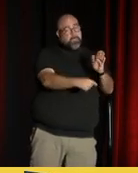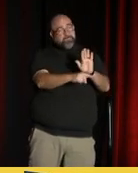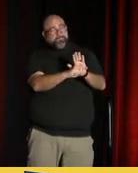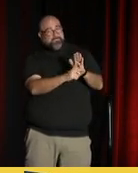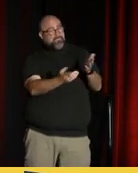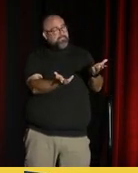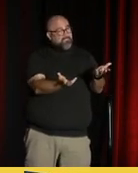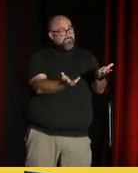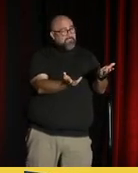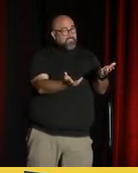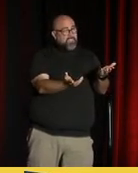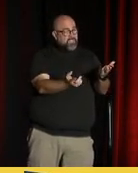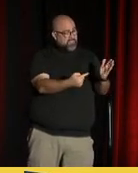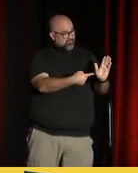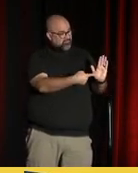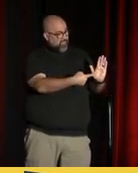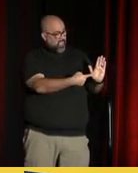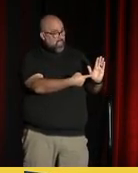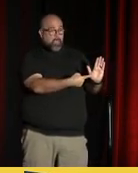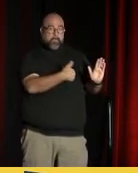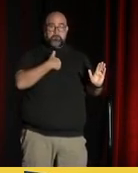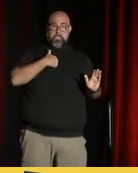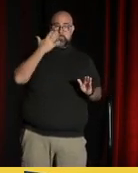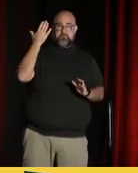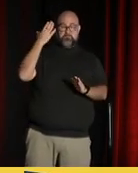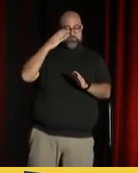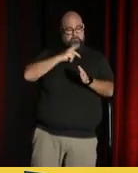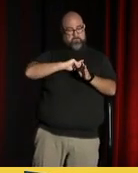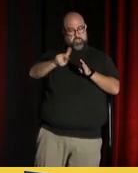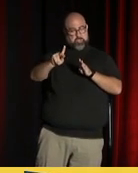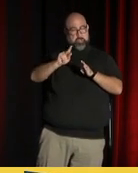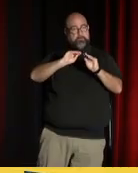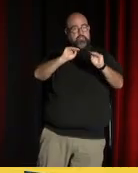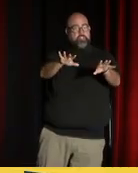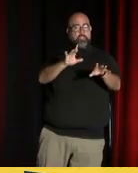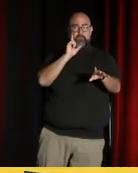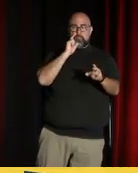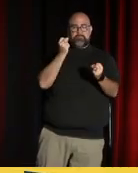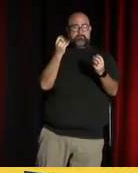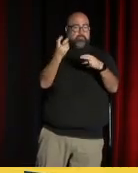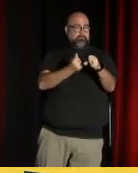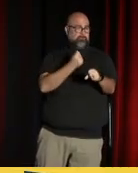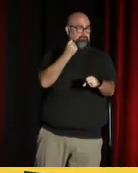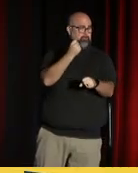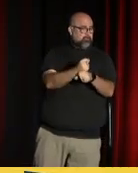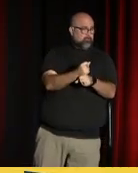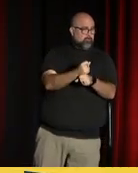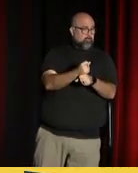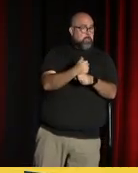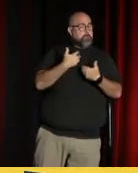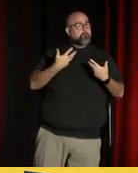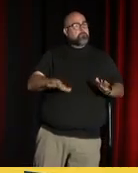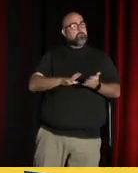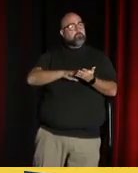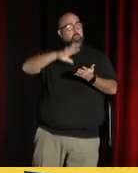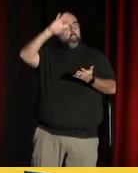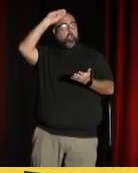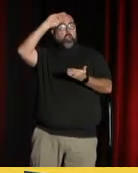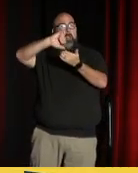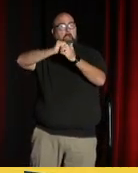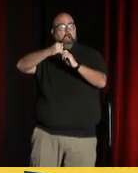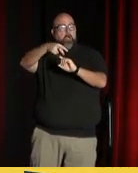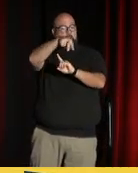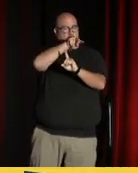for the good. Having been a professional magician for a number of years, I've learned how we